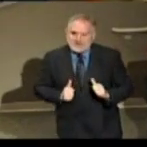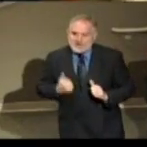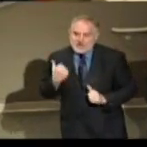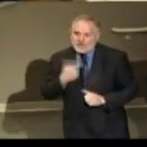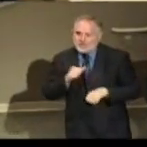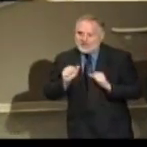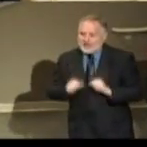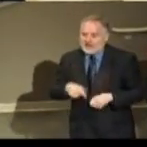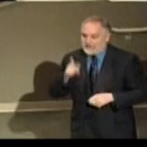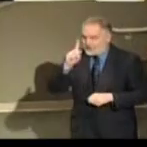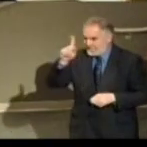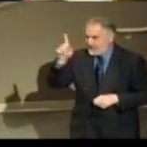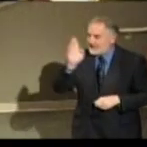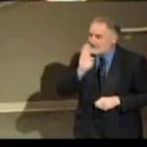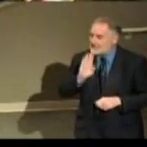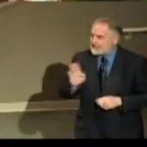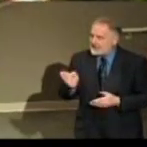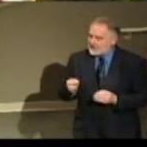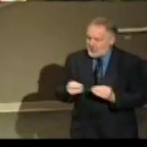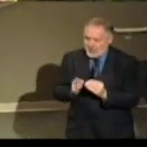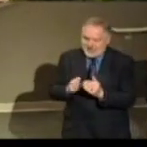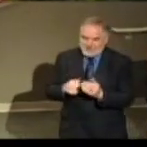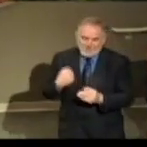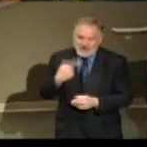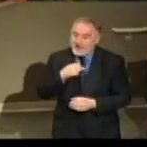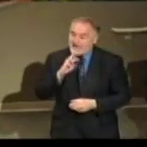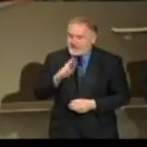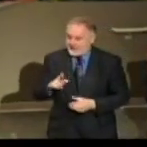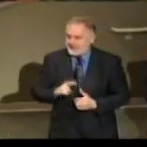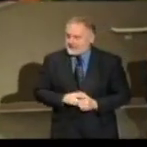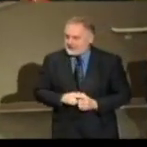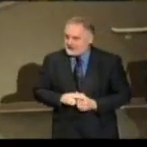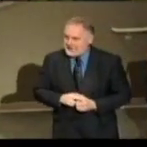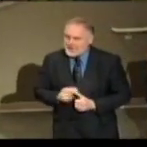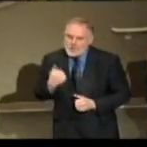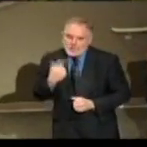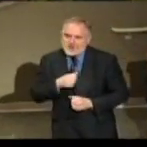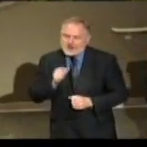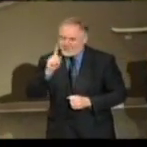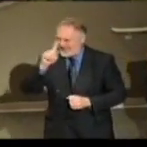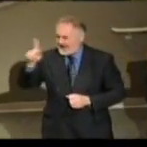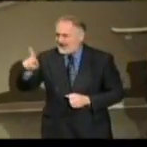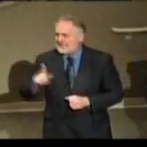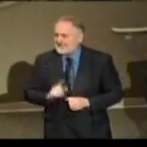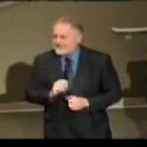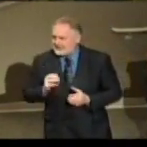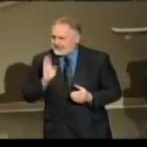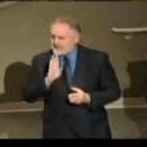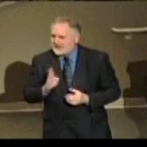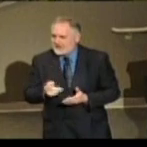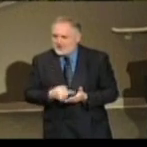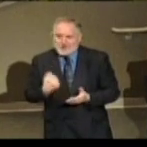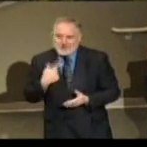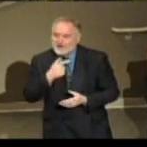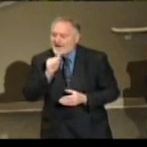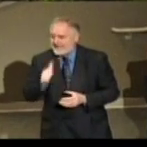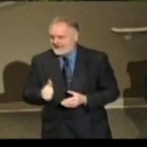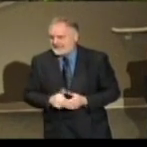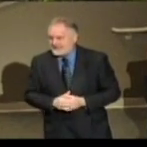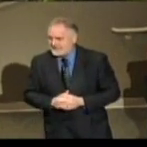We can pretend to be more than we are. We can pretend to be what we're